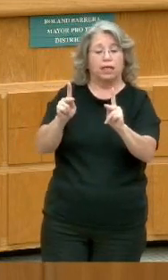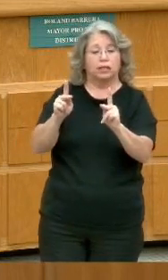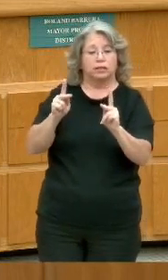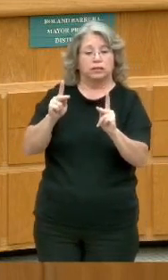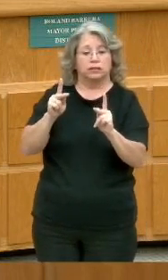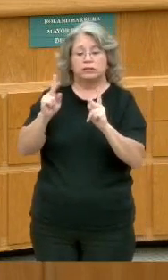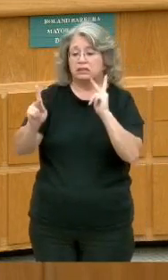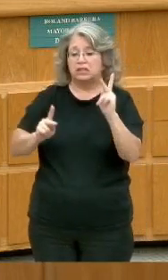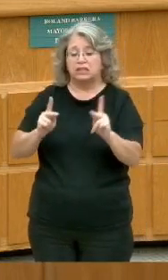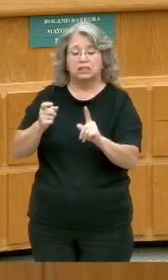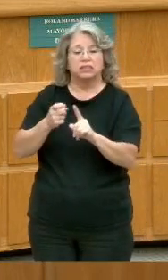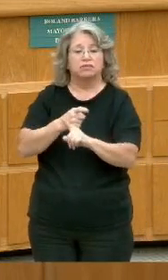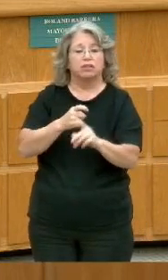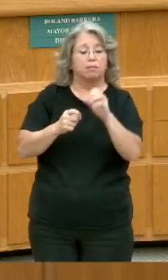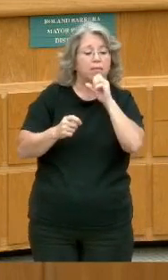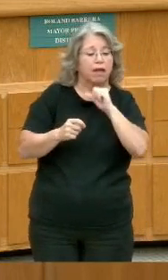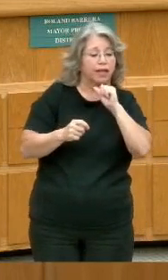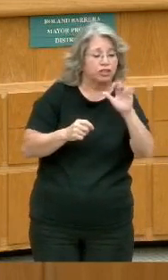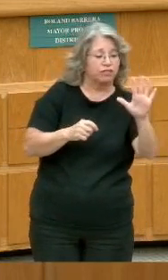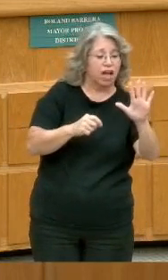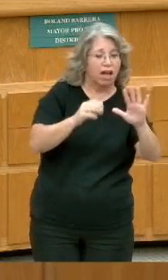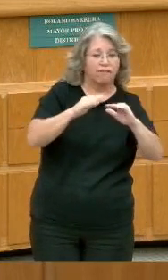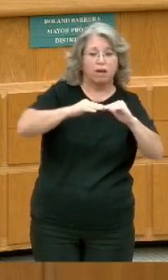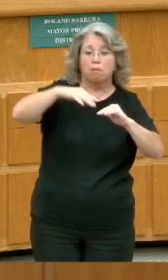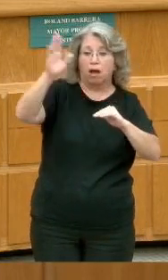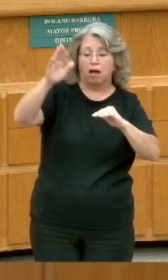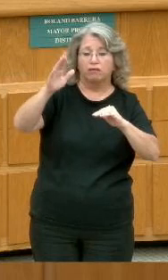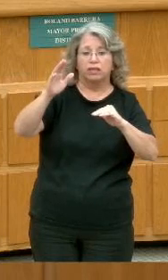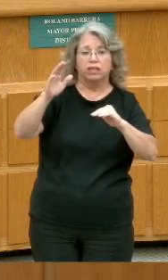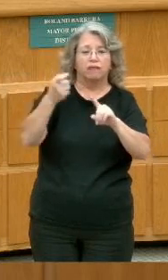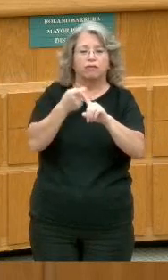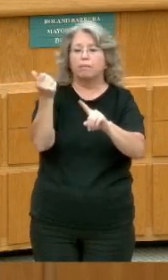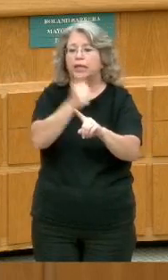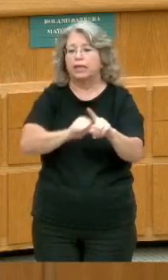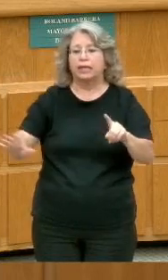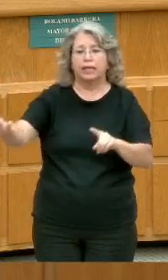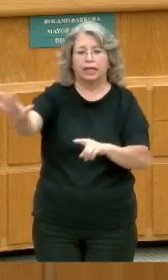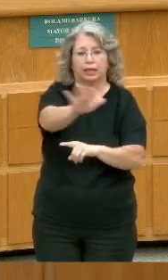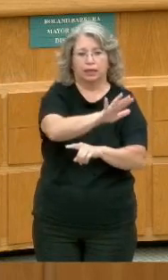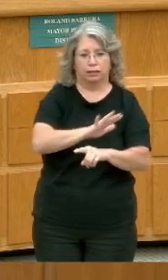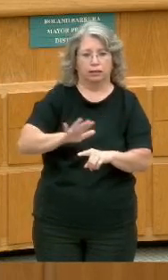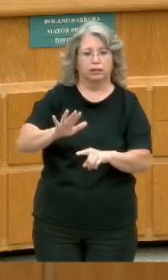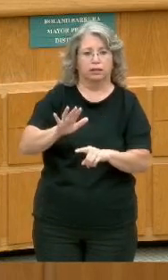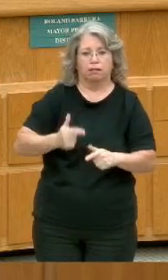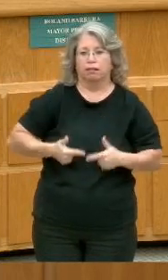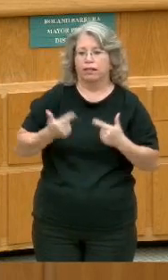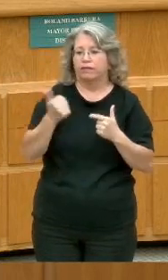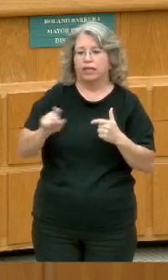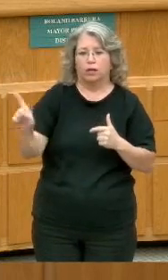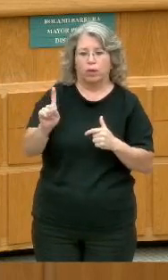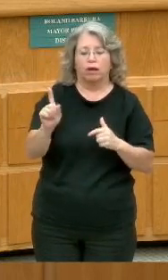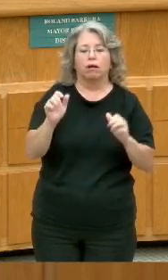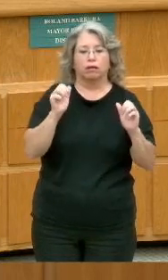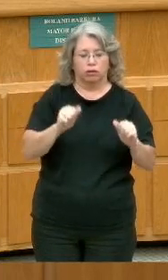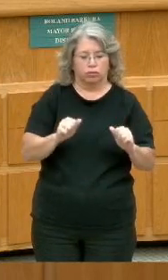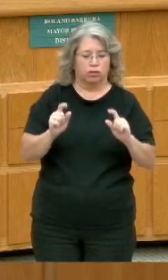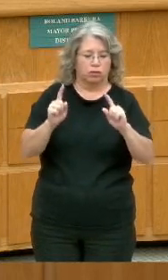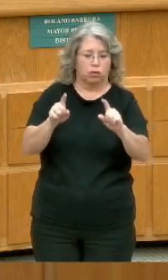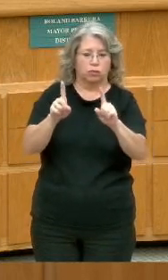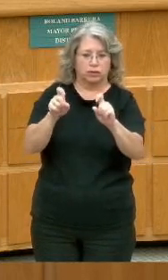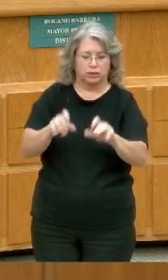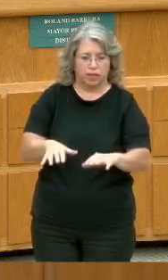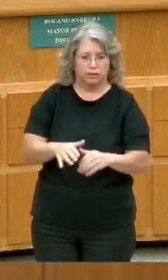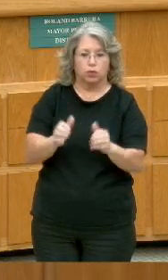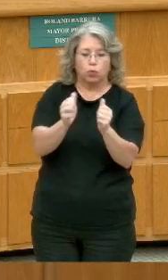test from any jurisdiction, and if they are one of the vulnerable populations, they can also be tested with or without symptoms.